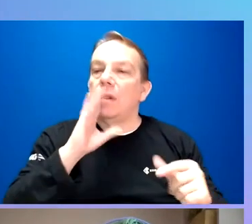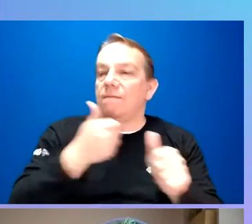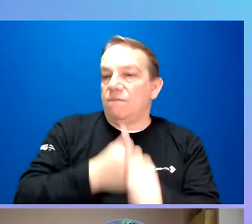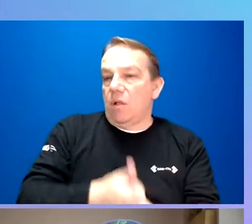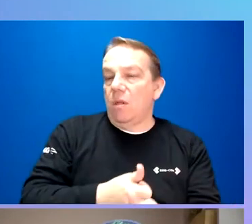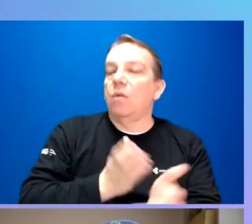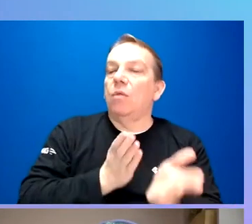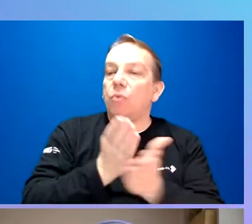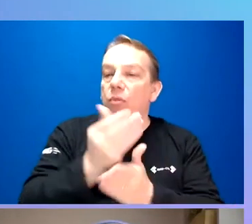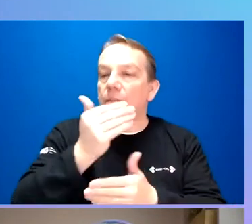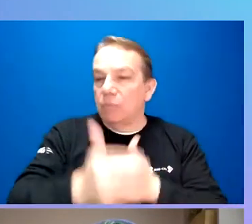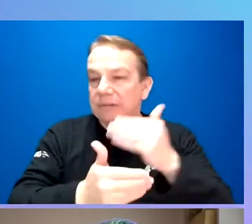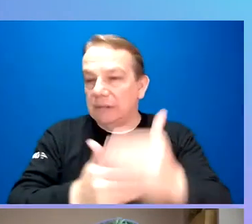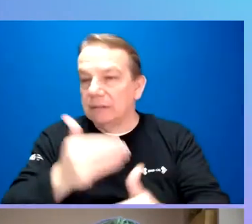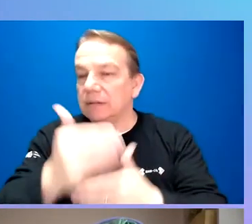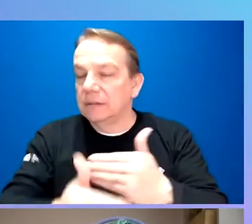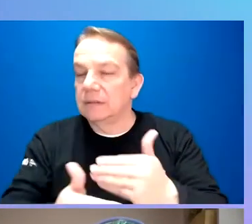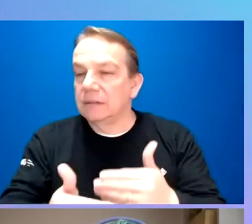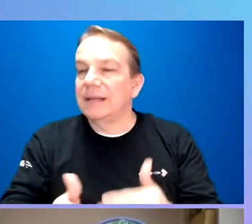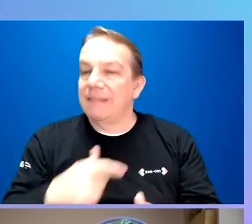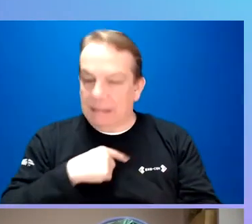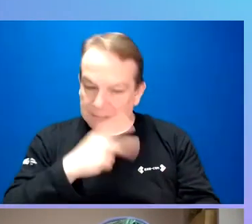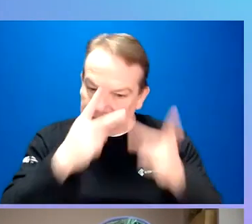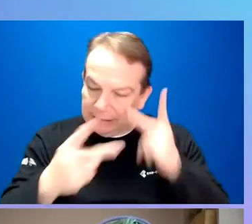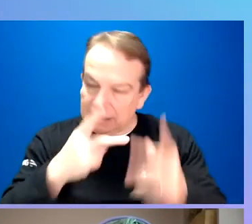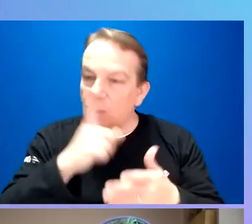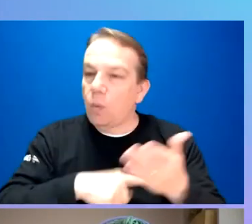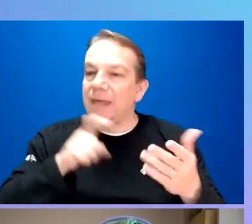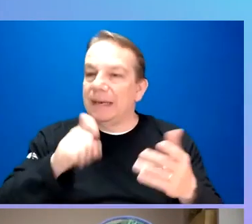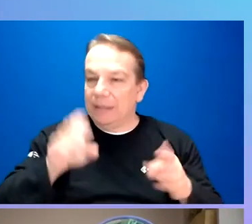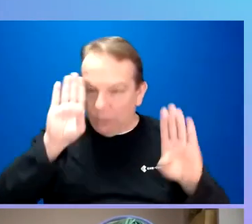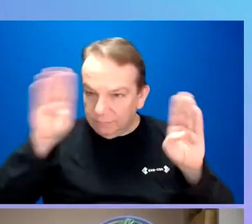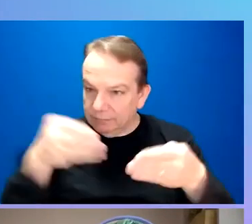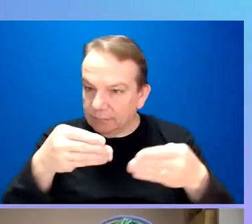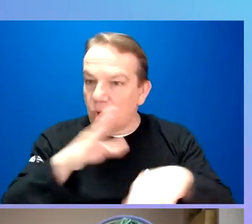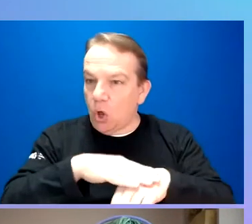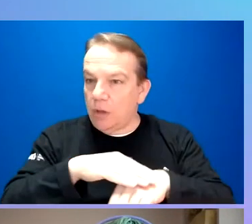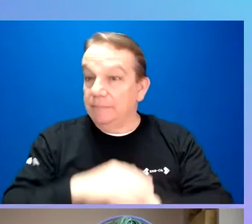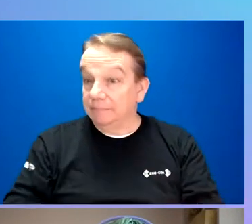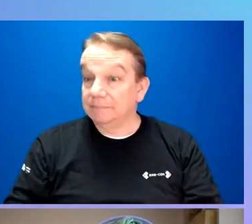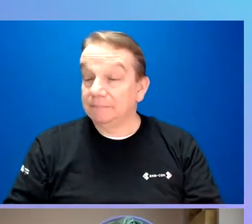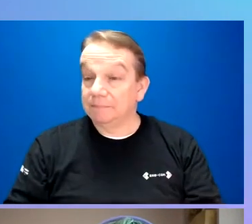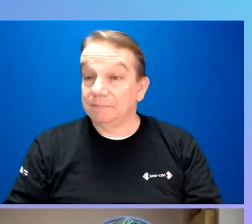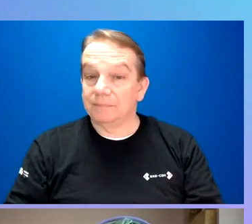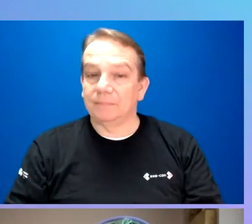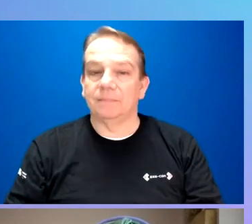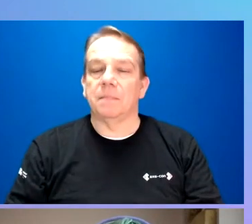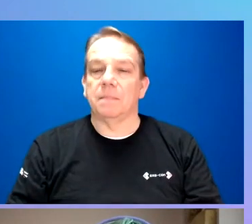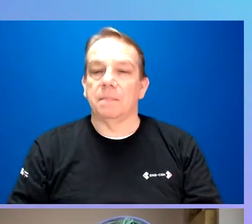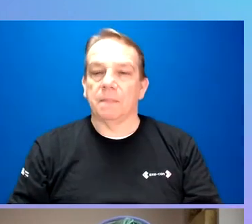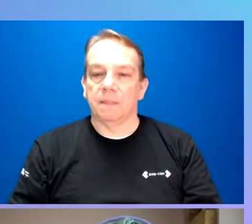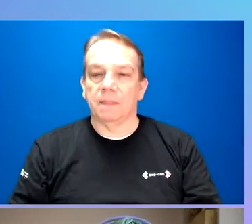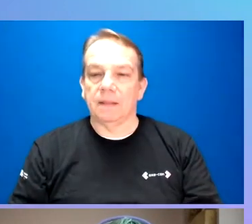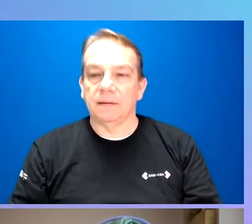the application so they can observe which element they have focused on currently.